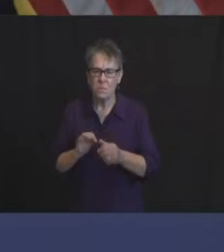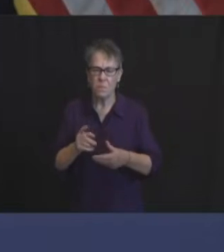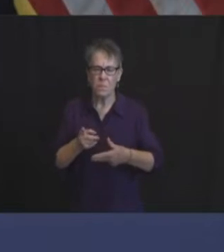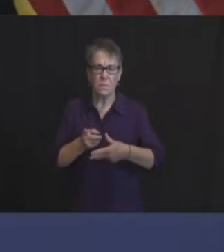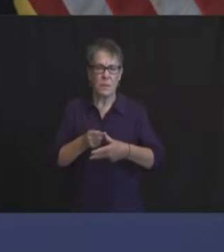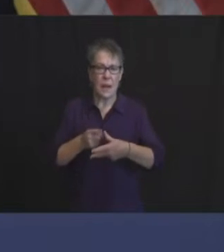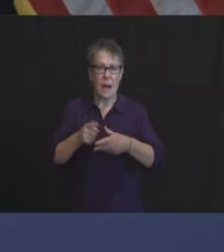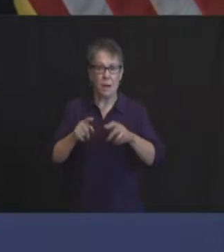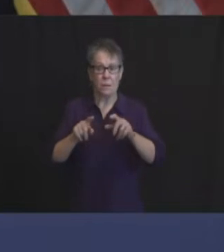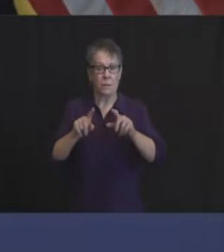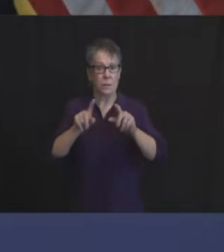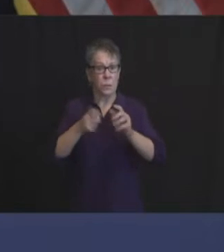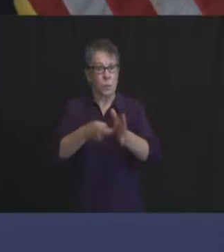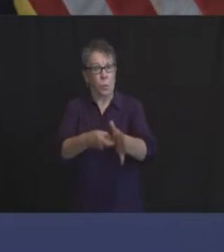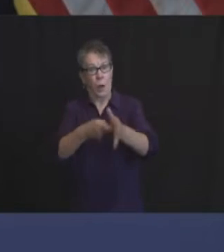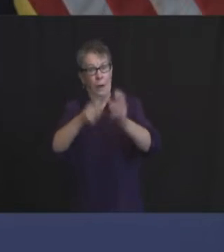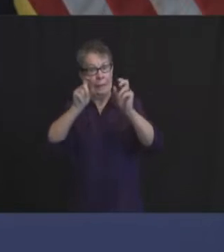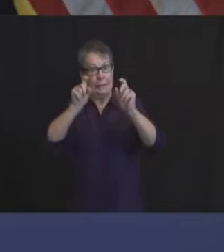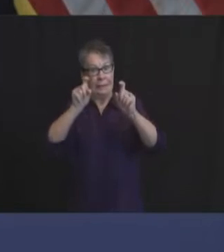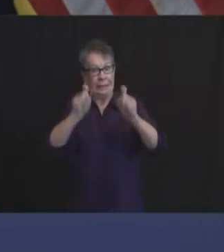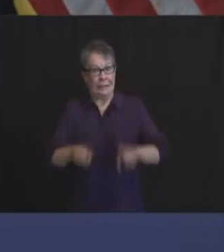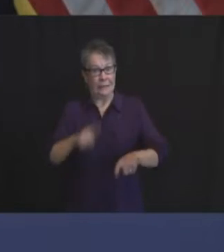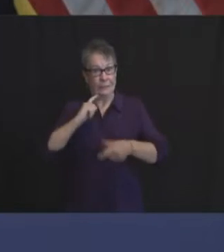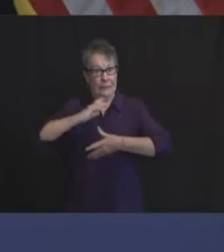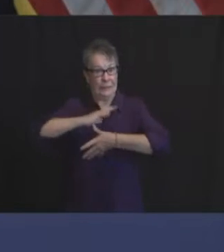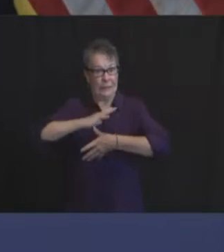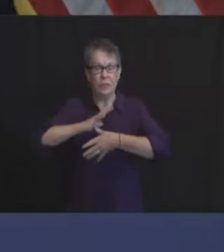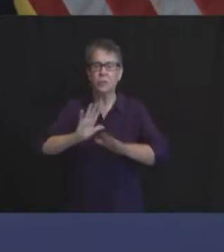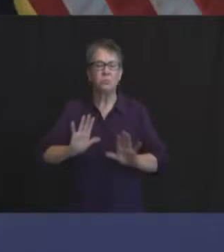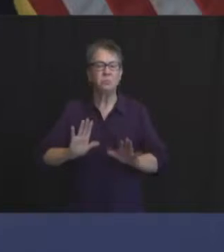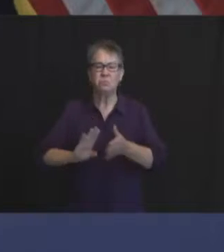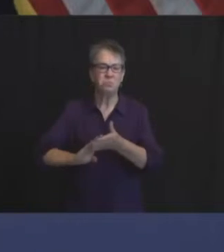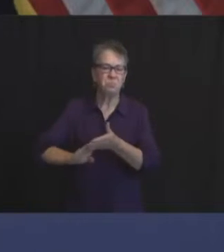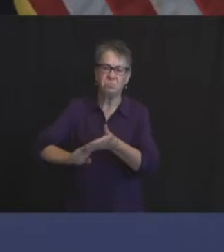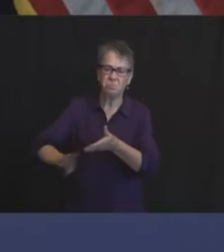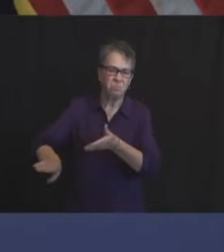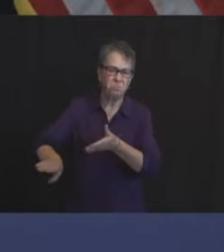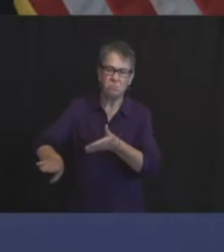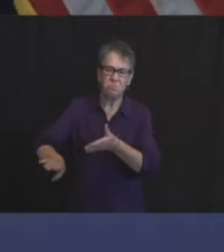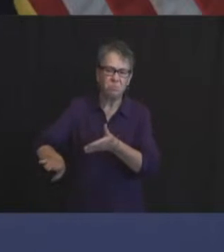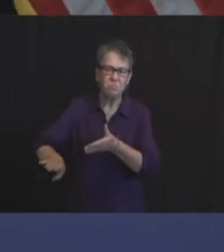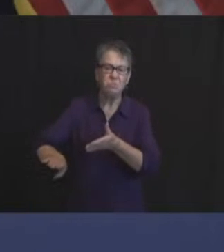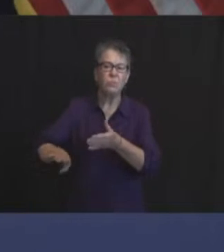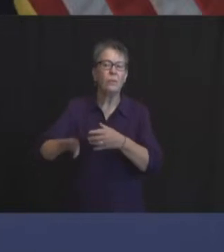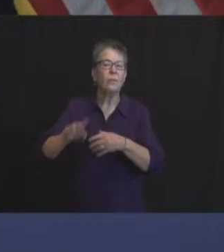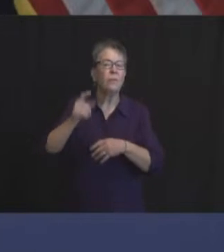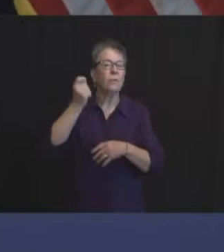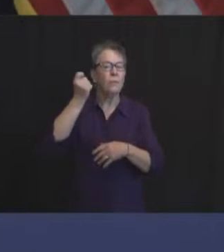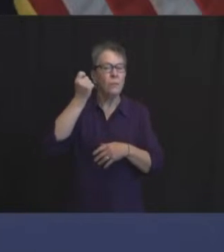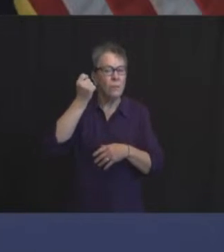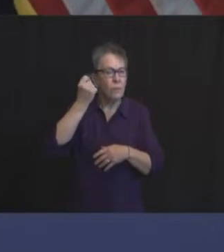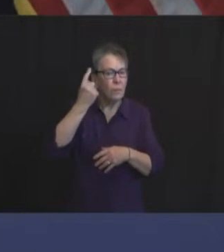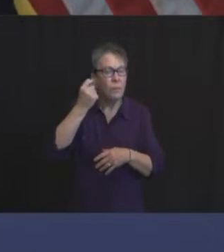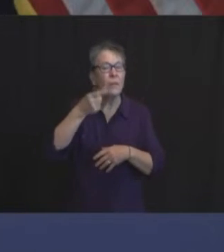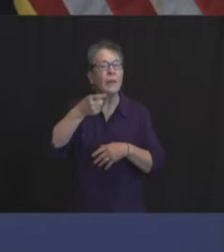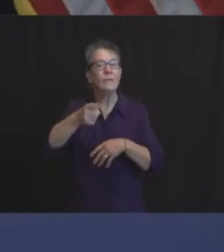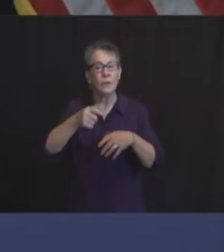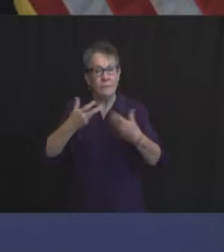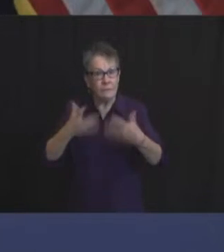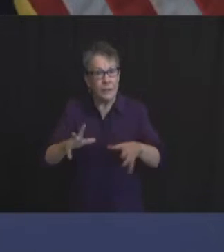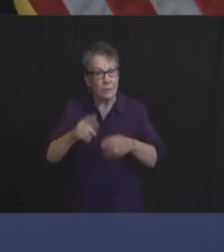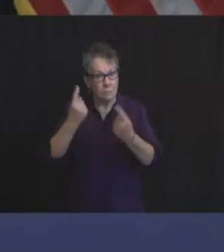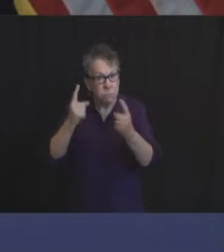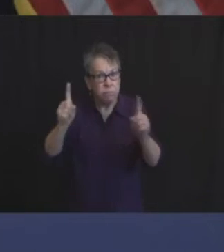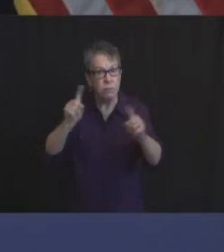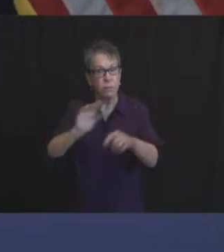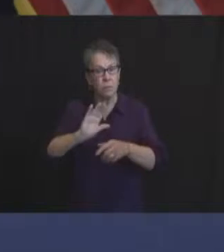requirements. Second, it eliminates the use of student growth objectives in educators' summative evaluation scores